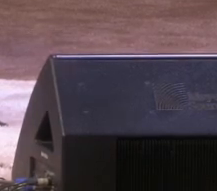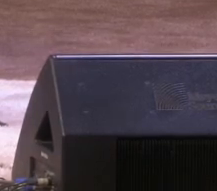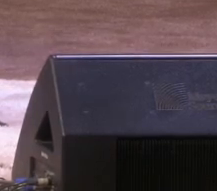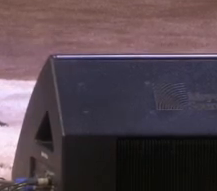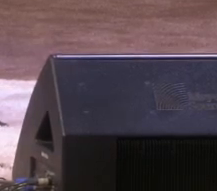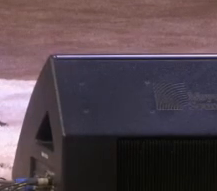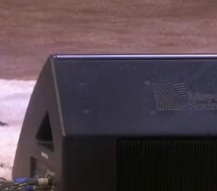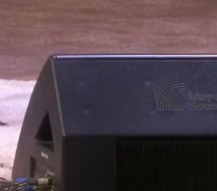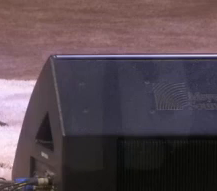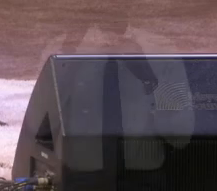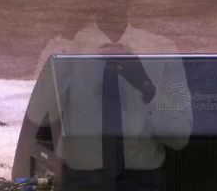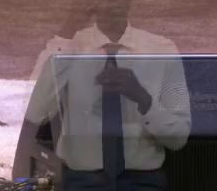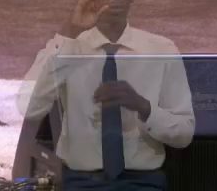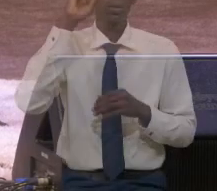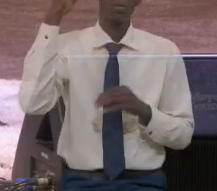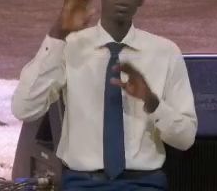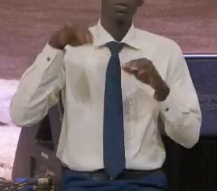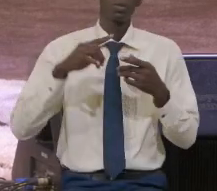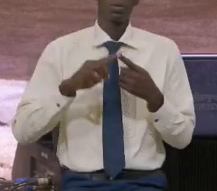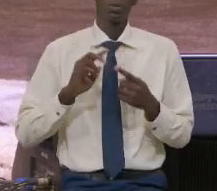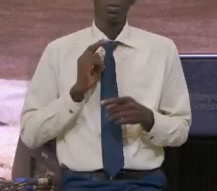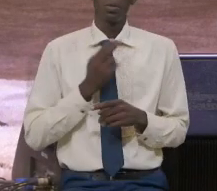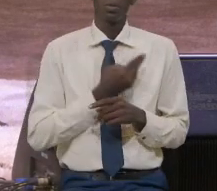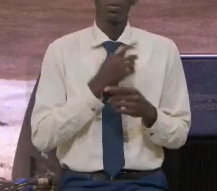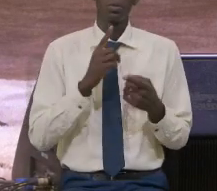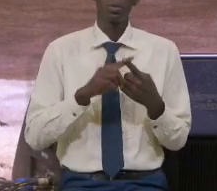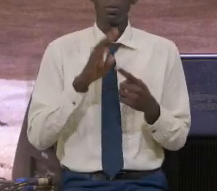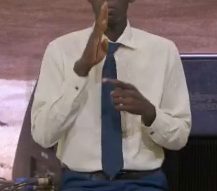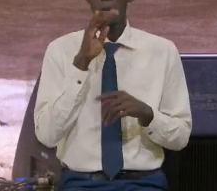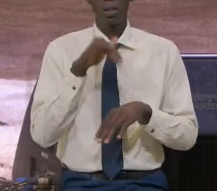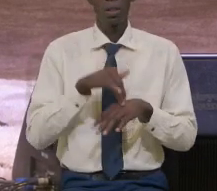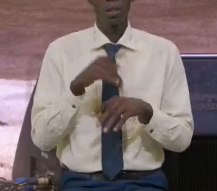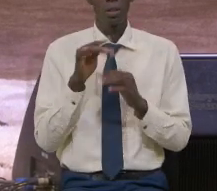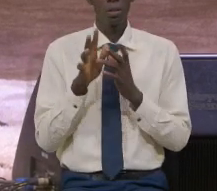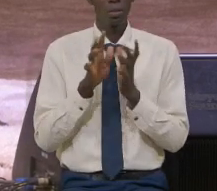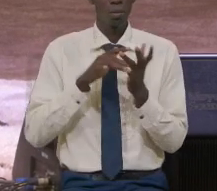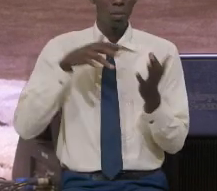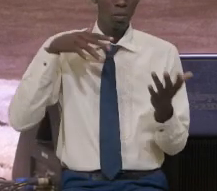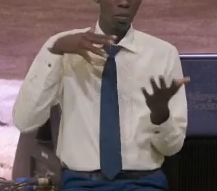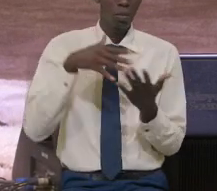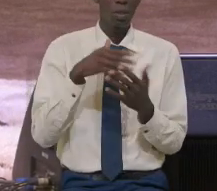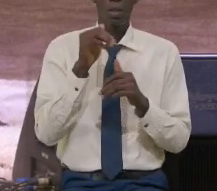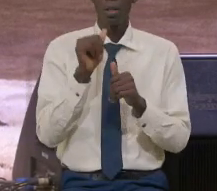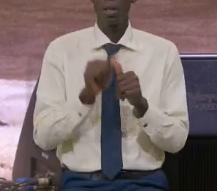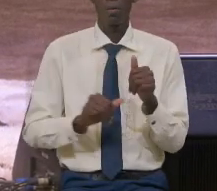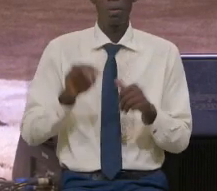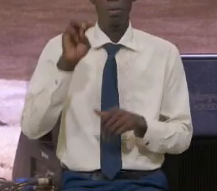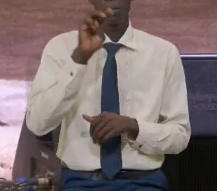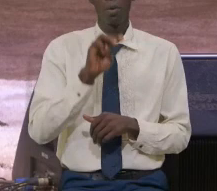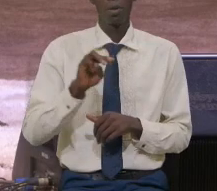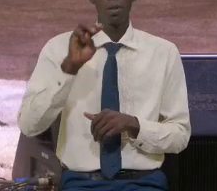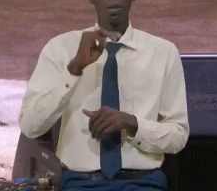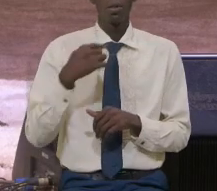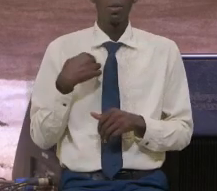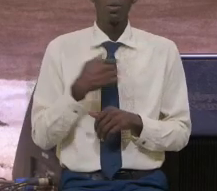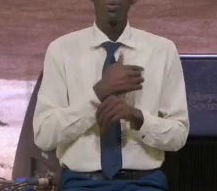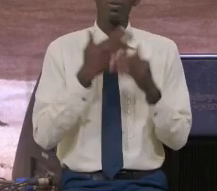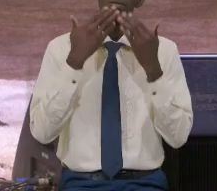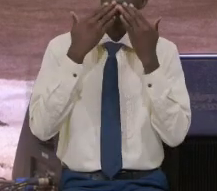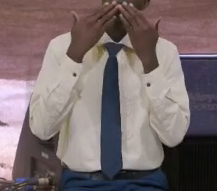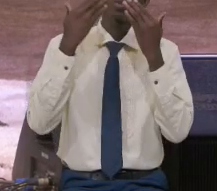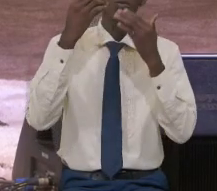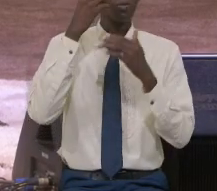you for the grace you've given us to be at the Bible study every Monday. And we thank you for all